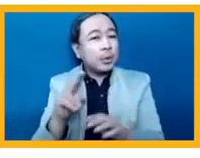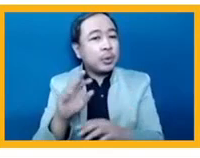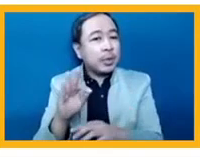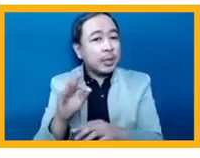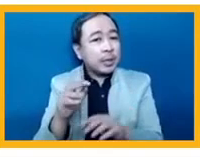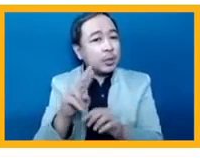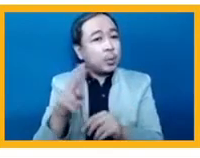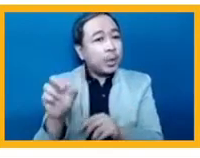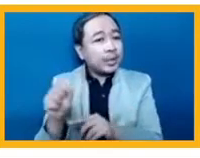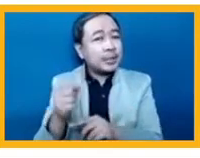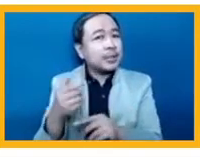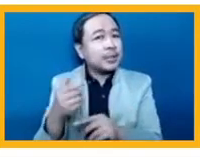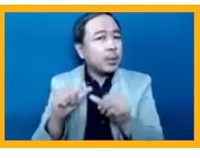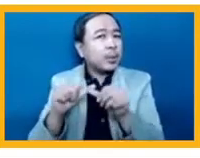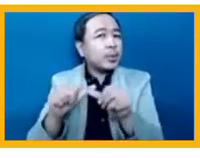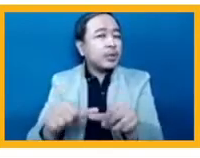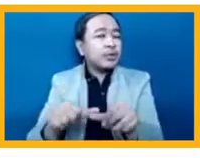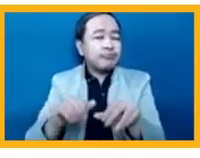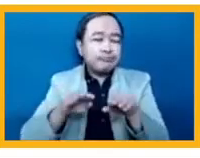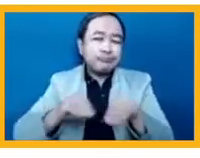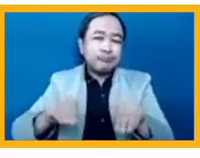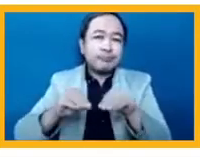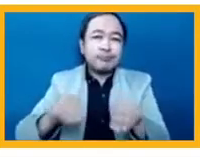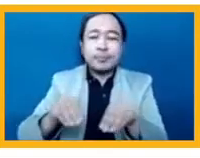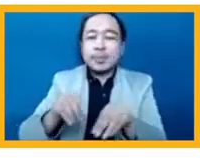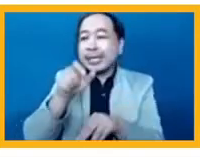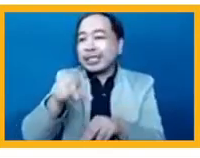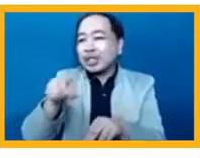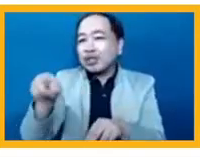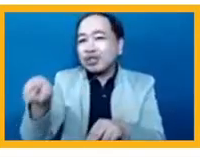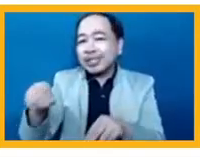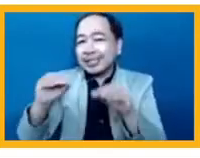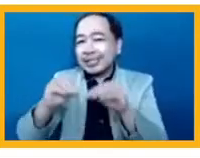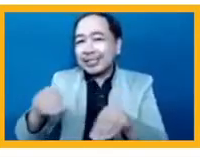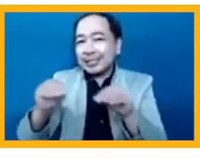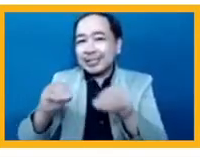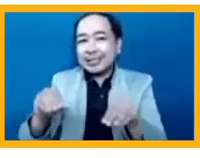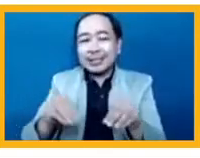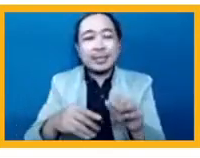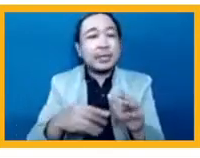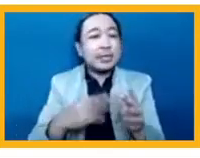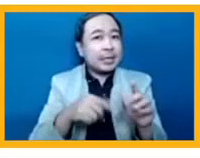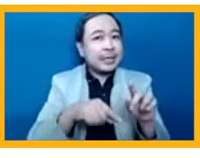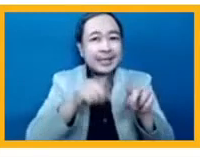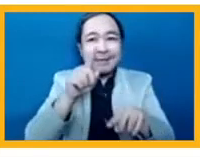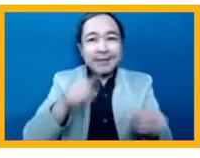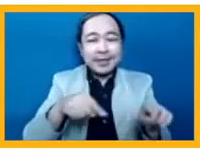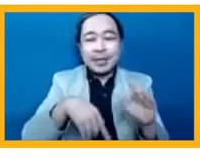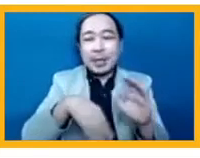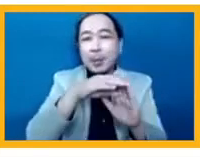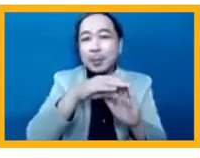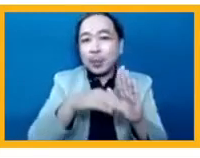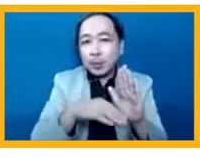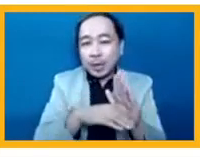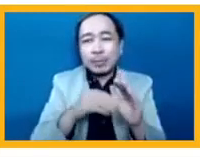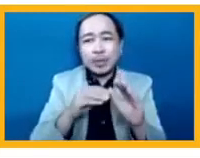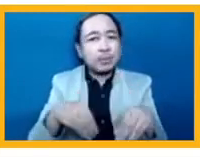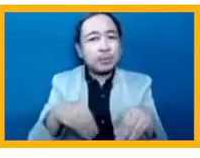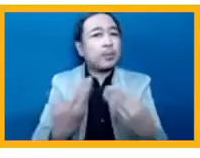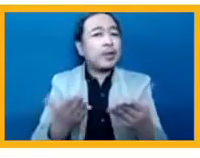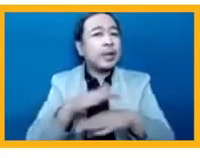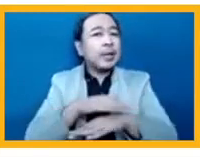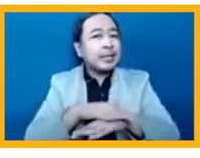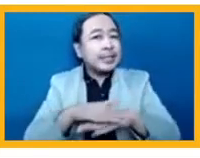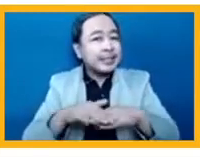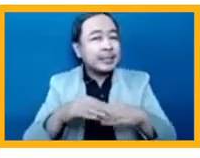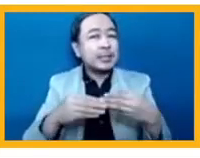on continuous capacity building of educators. Programs like Teach to Lead provide a platform for teacher-led leaders and allies